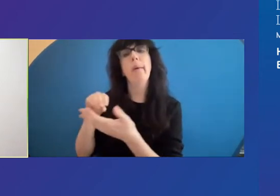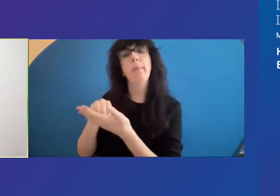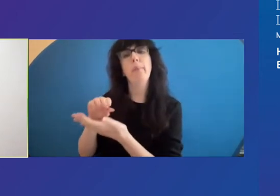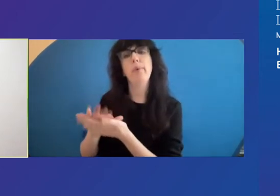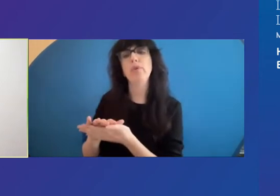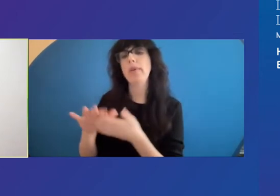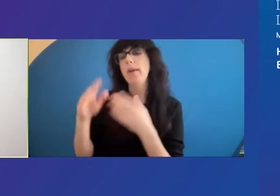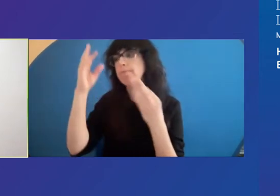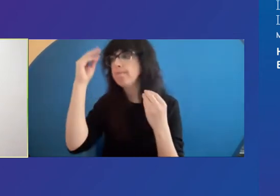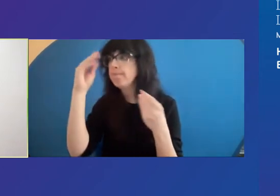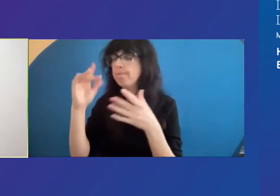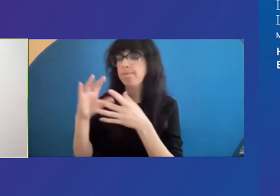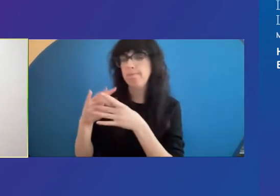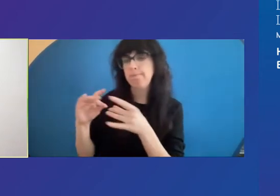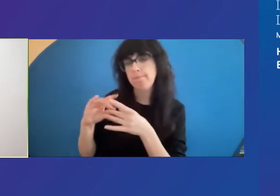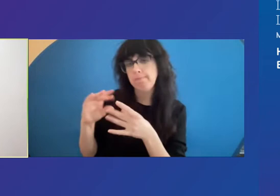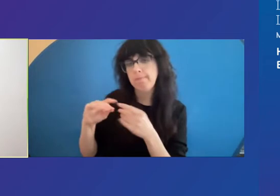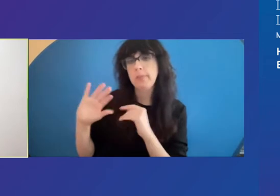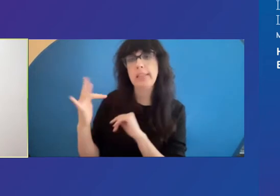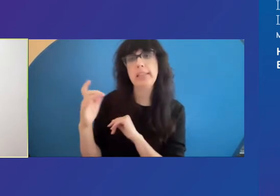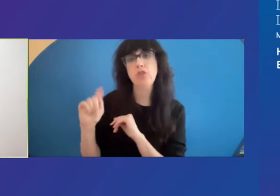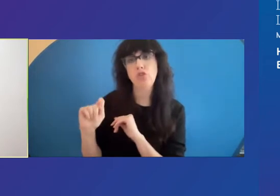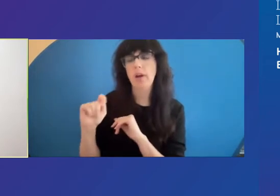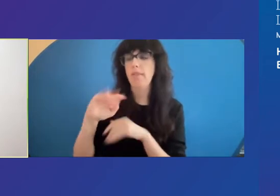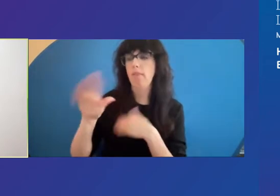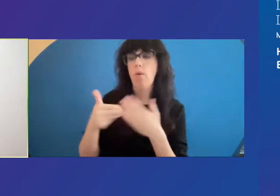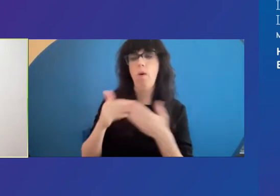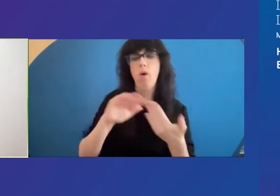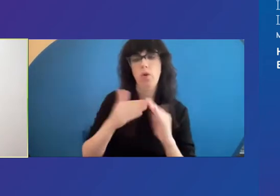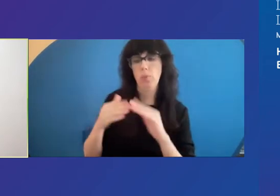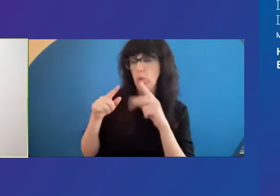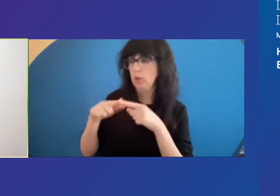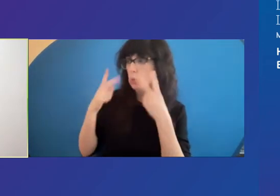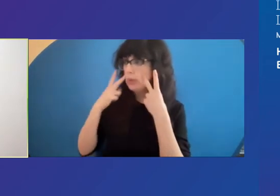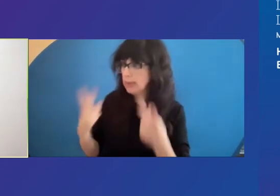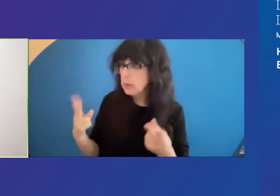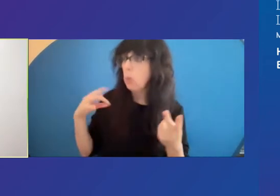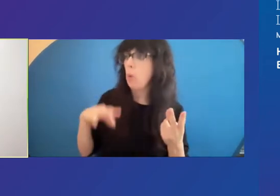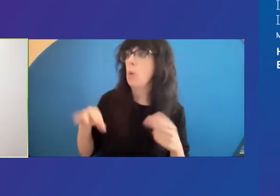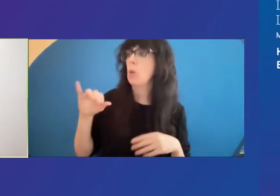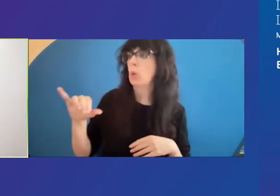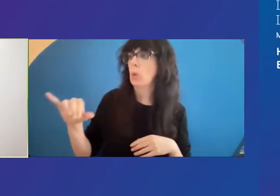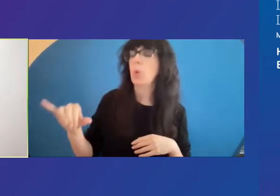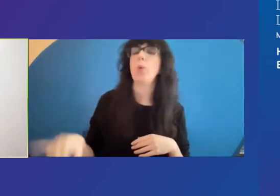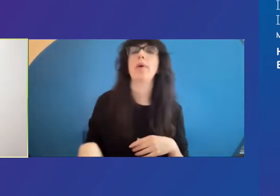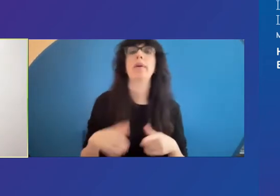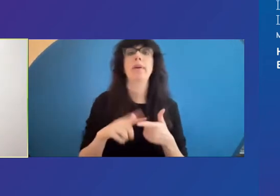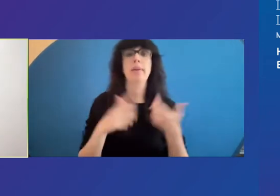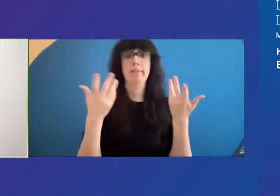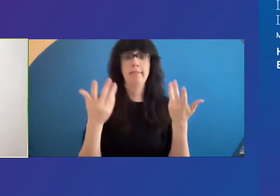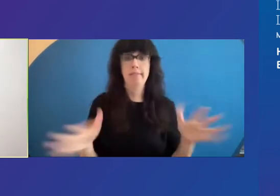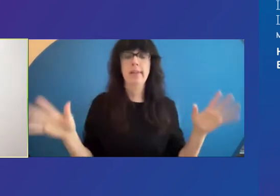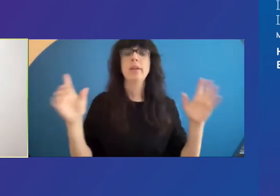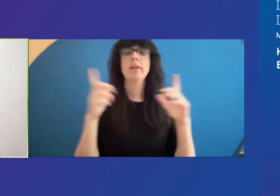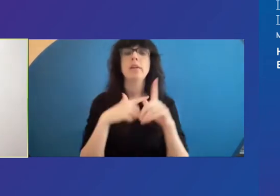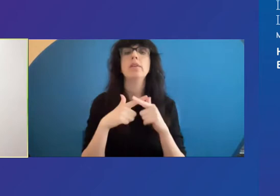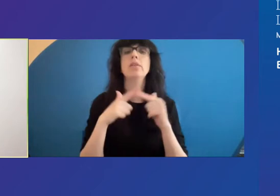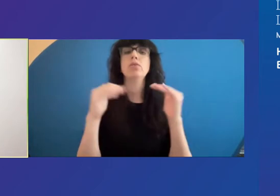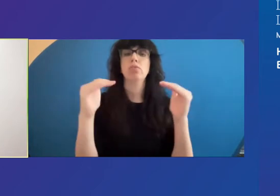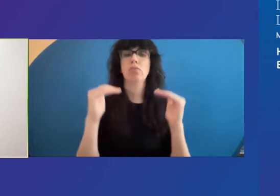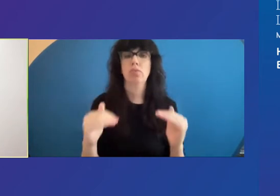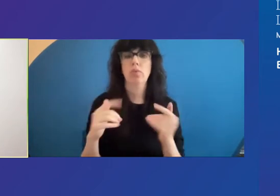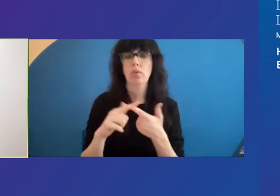the community's benefit. After the session ends, there will be a session follow-up in the community section of